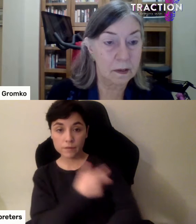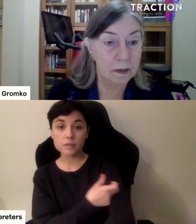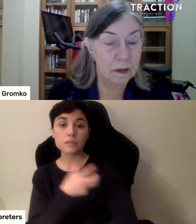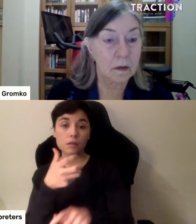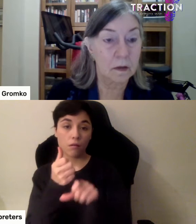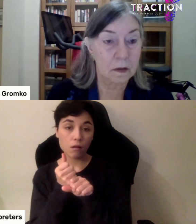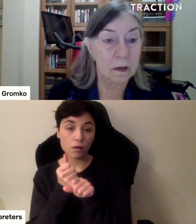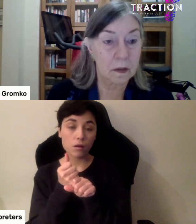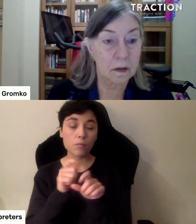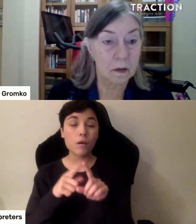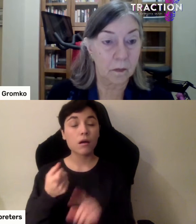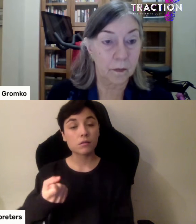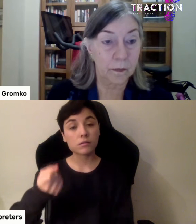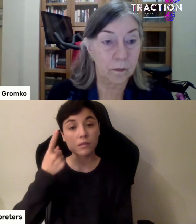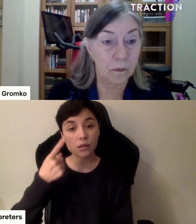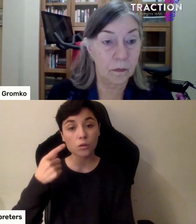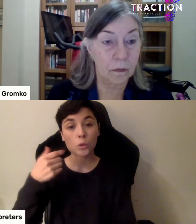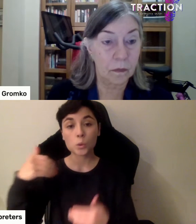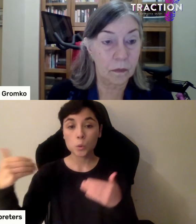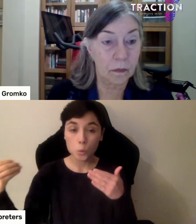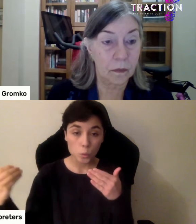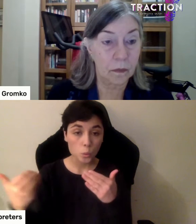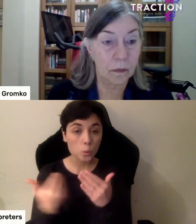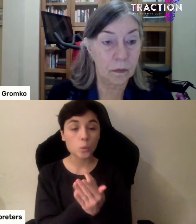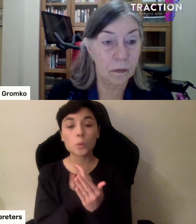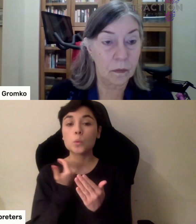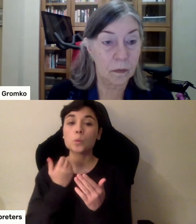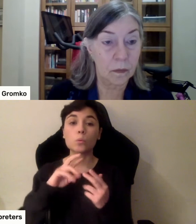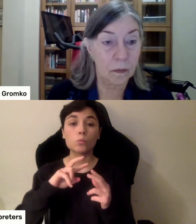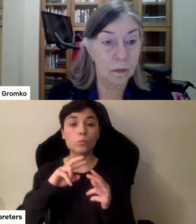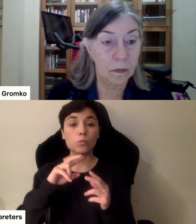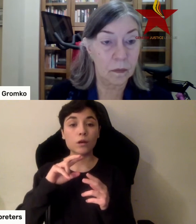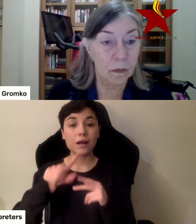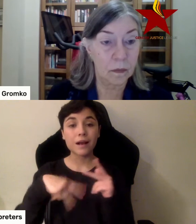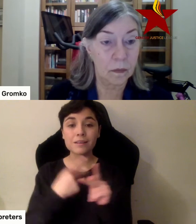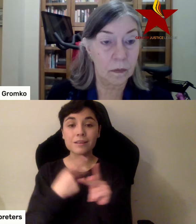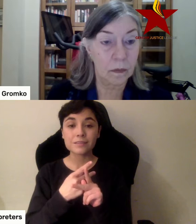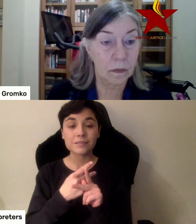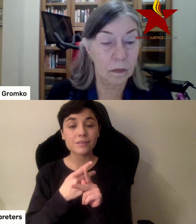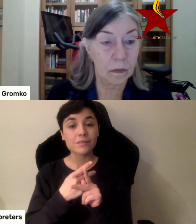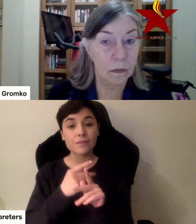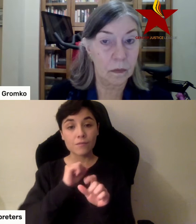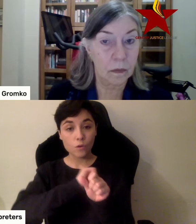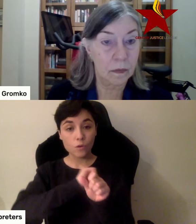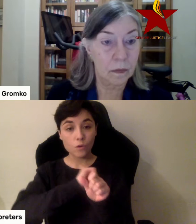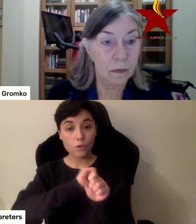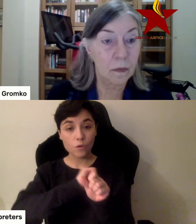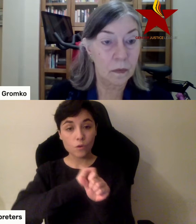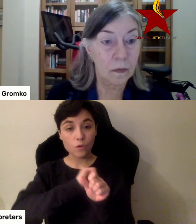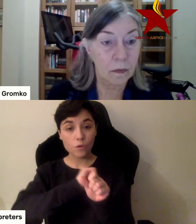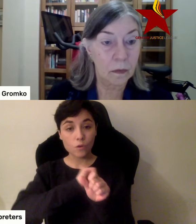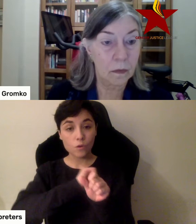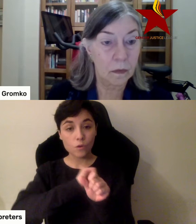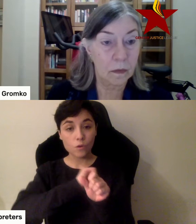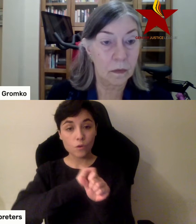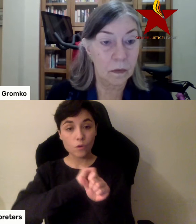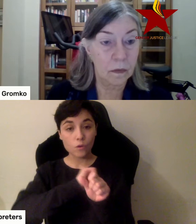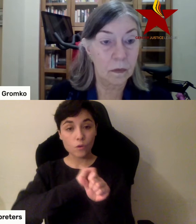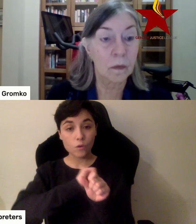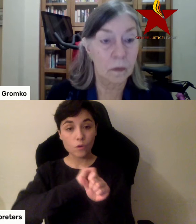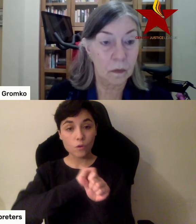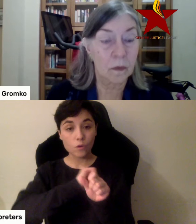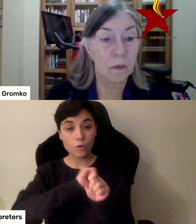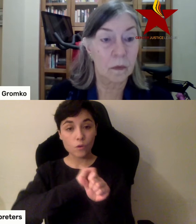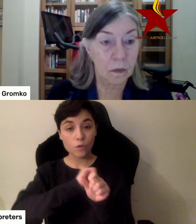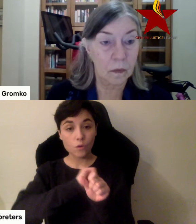strains and other things coming out. That means there will be new vaccines coming out as well. And so we don't know when we need to get the booster shot for this. They say